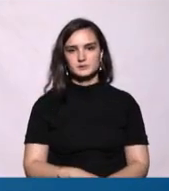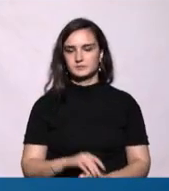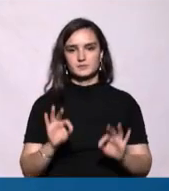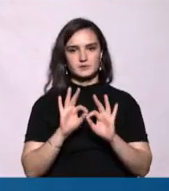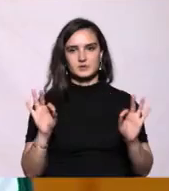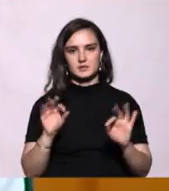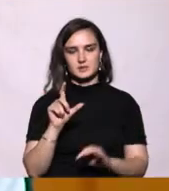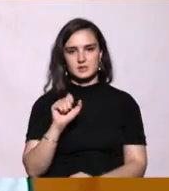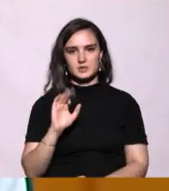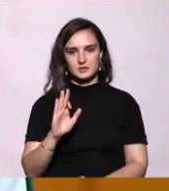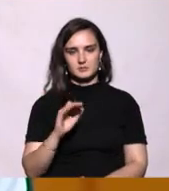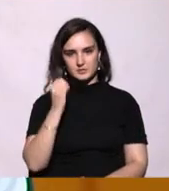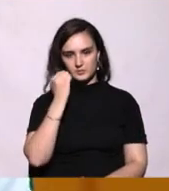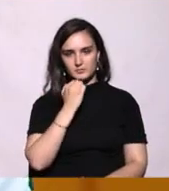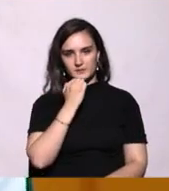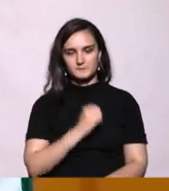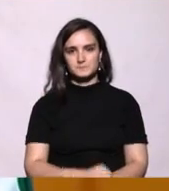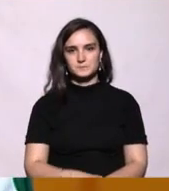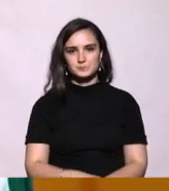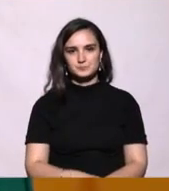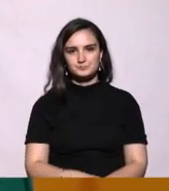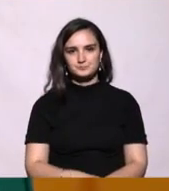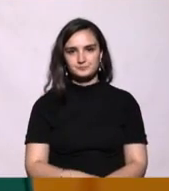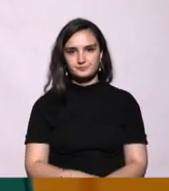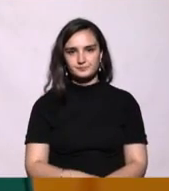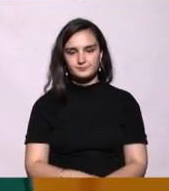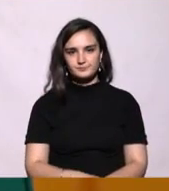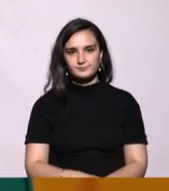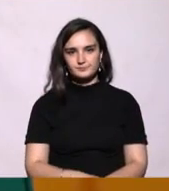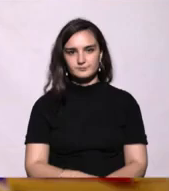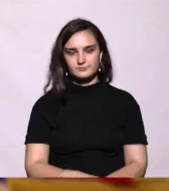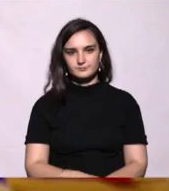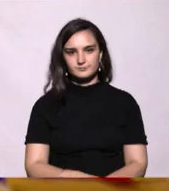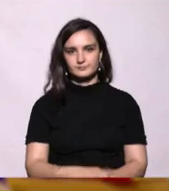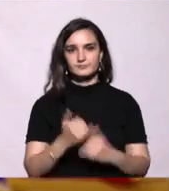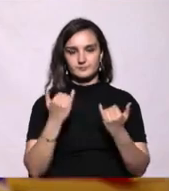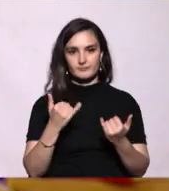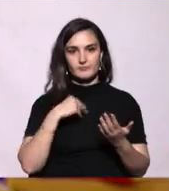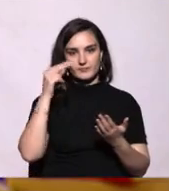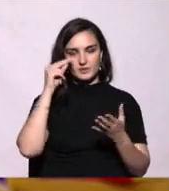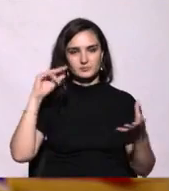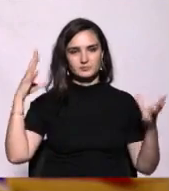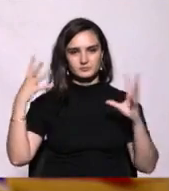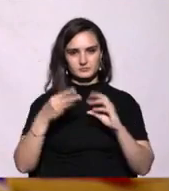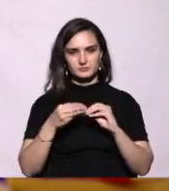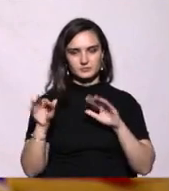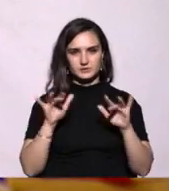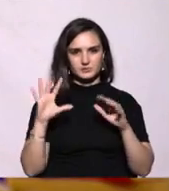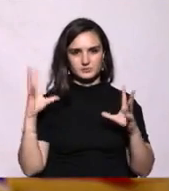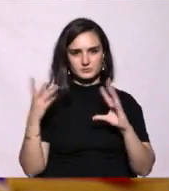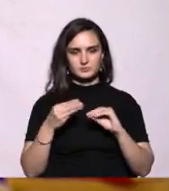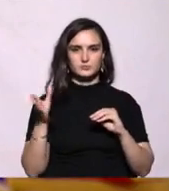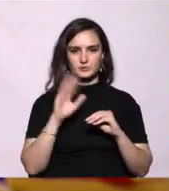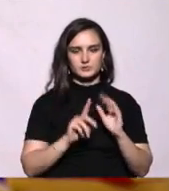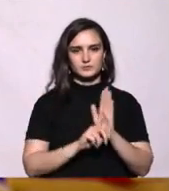Fantastic, Zach. Thank you. So, now, let's sum everything up that we've learned. All of the activities. So,